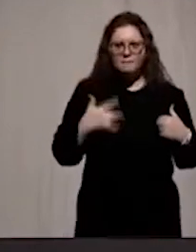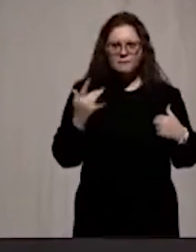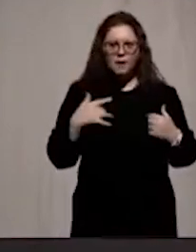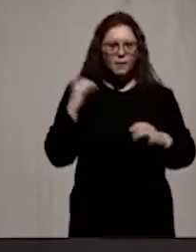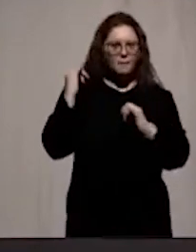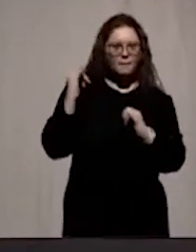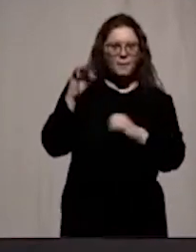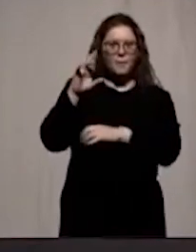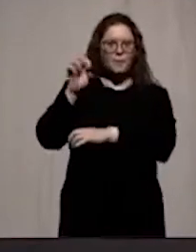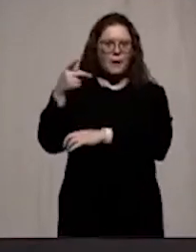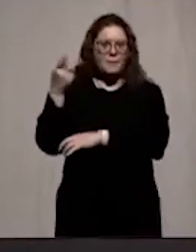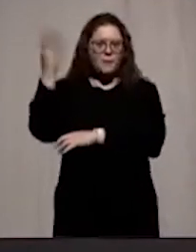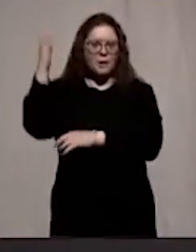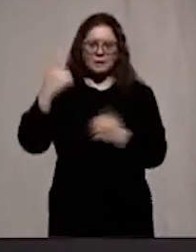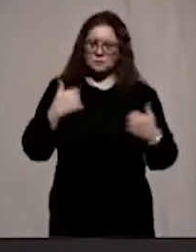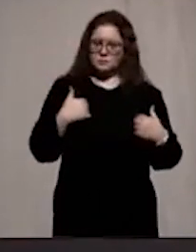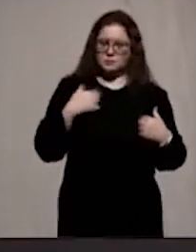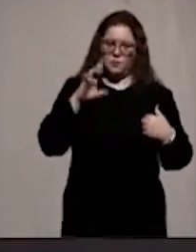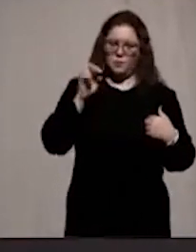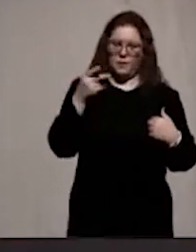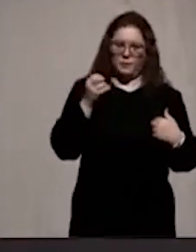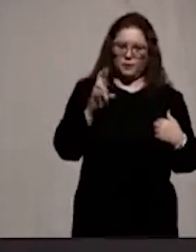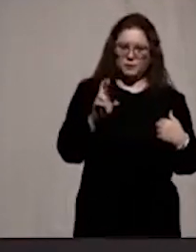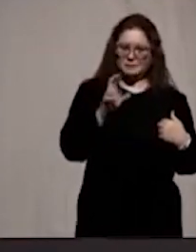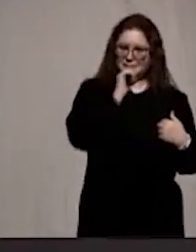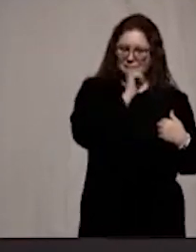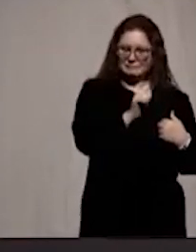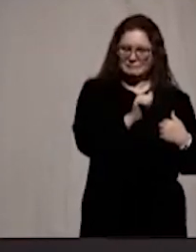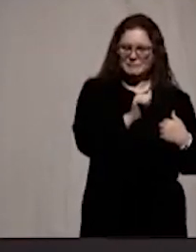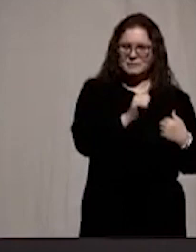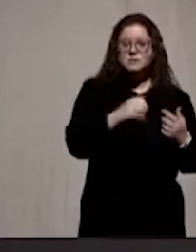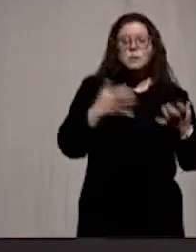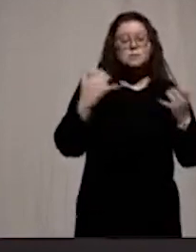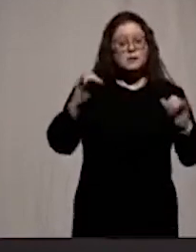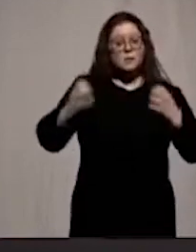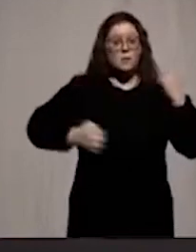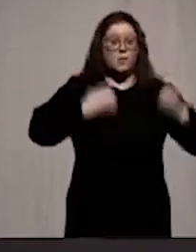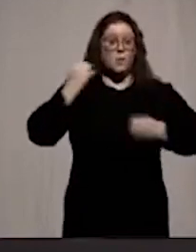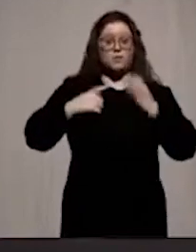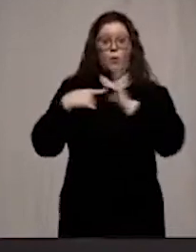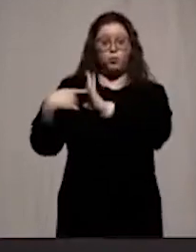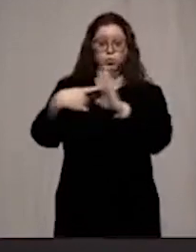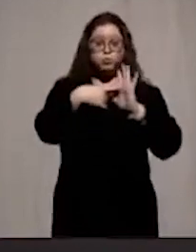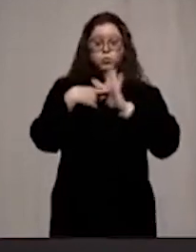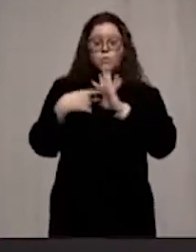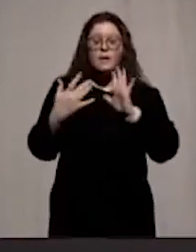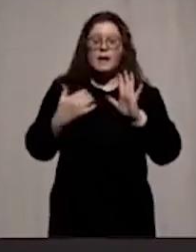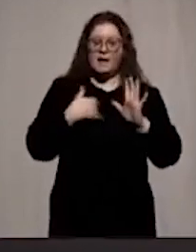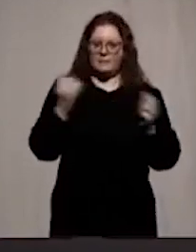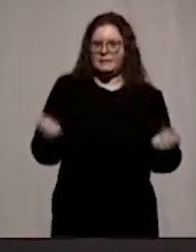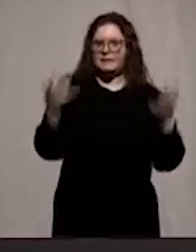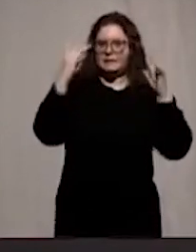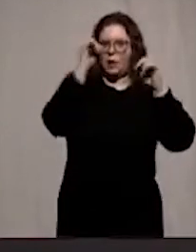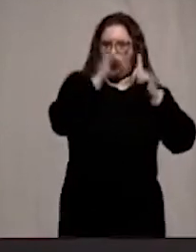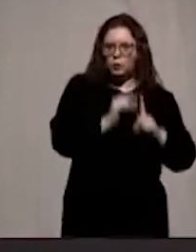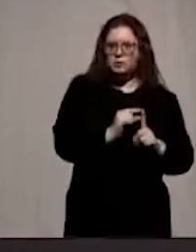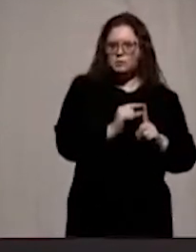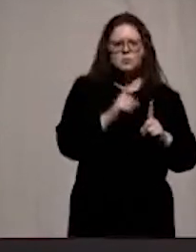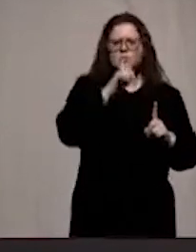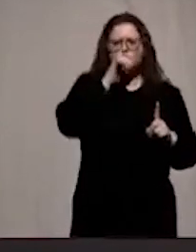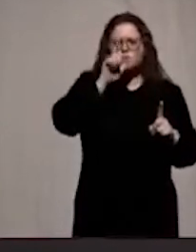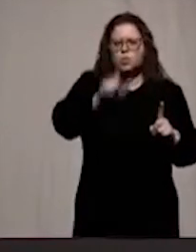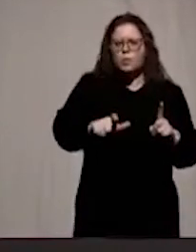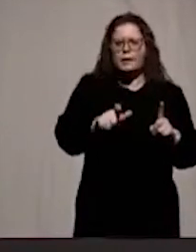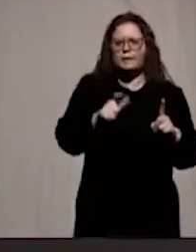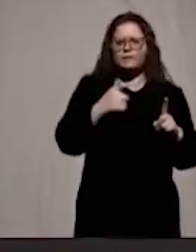and I can't rap. So it's like, it is still conveying emotion, it is still including a mess of words, but the words don't necessarily have